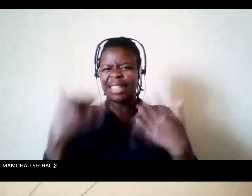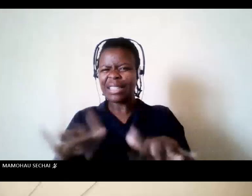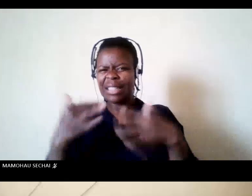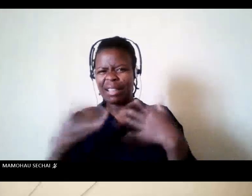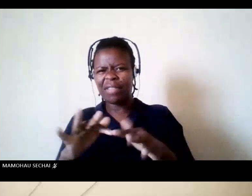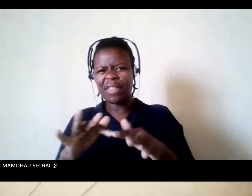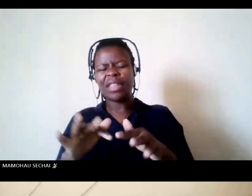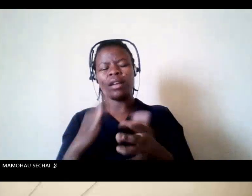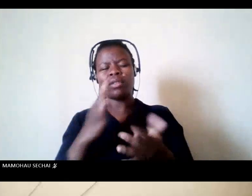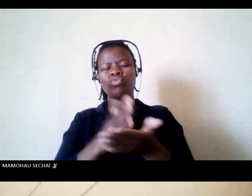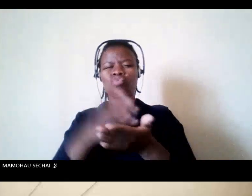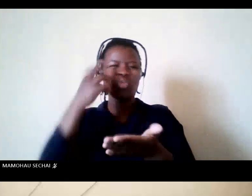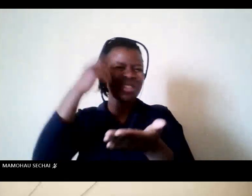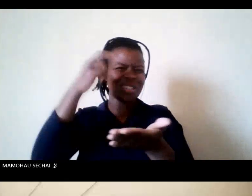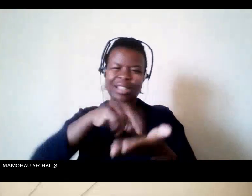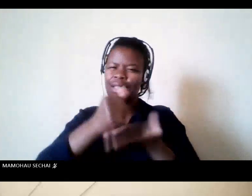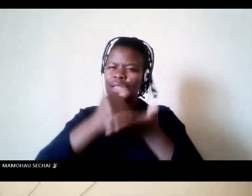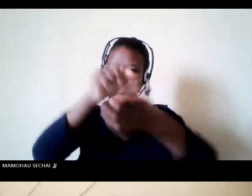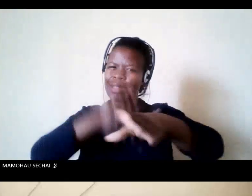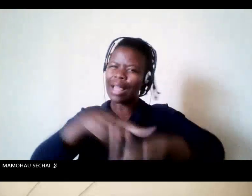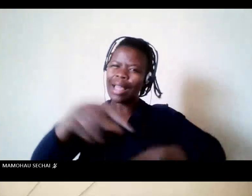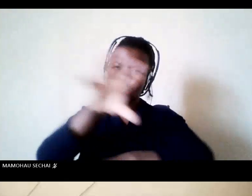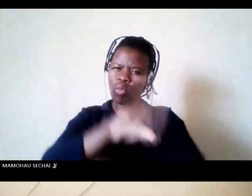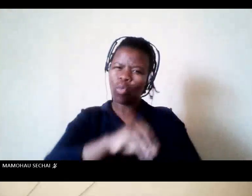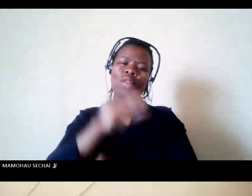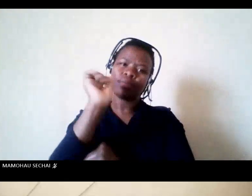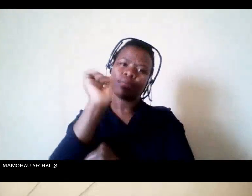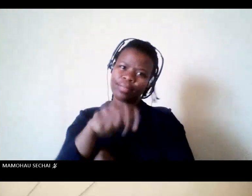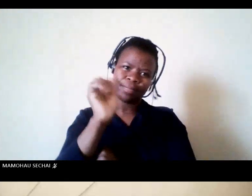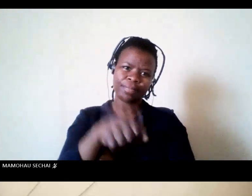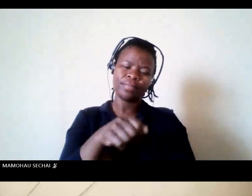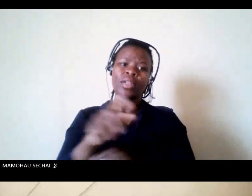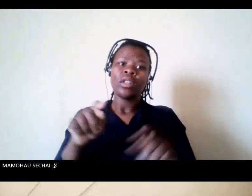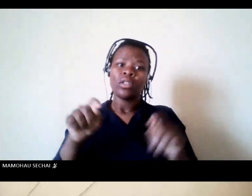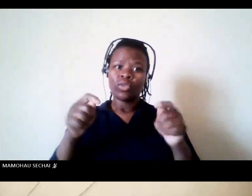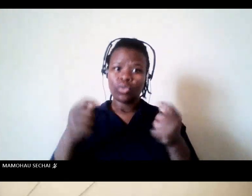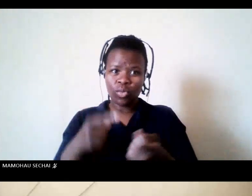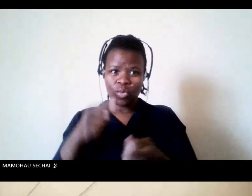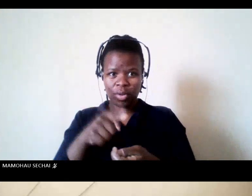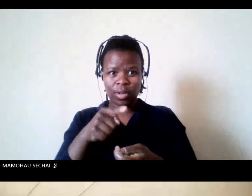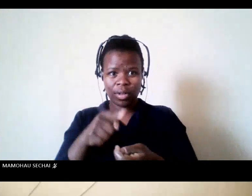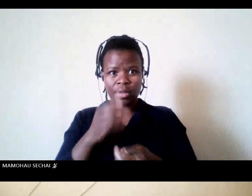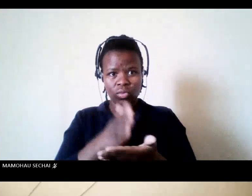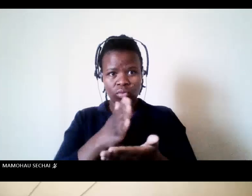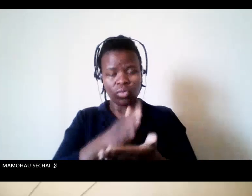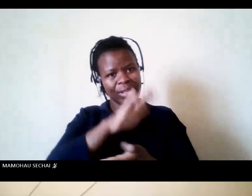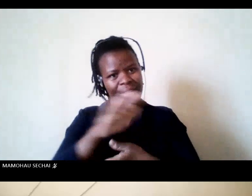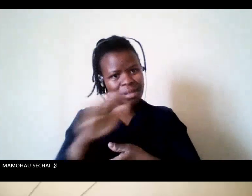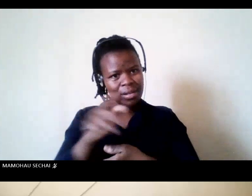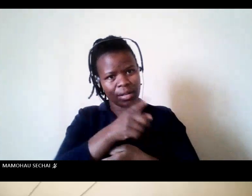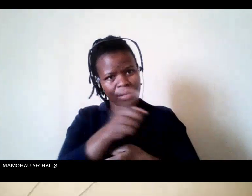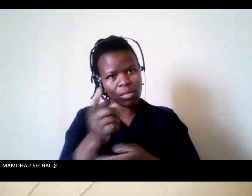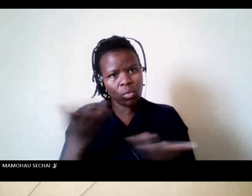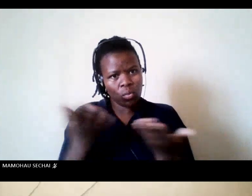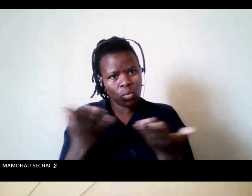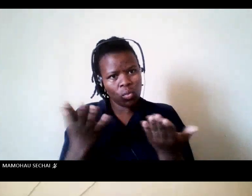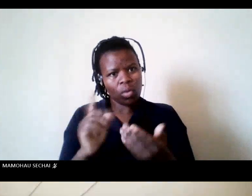almost all the time. All the time, yes. So, yeah, almost all the time. So the children are ones whereby, if you